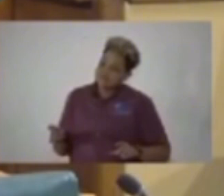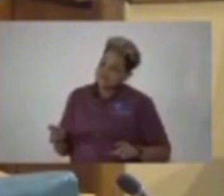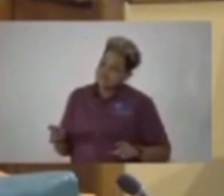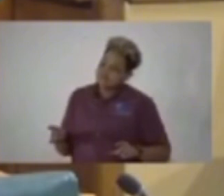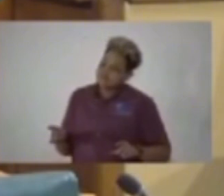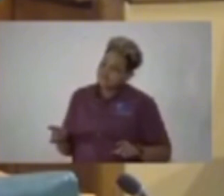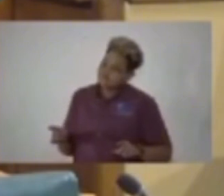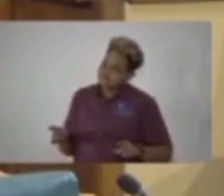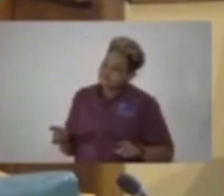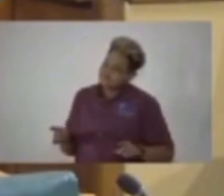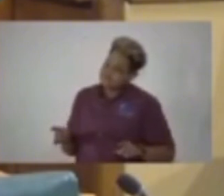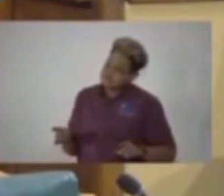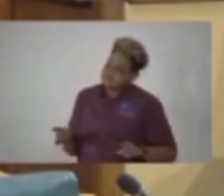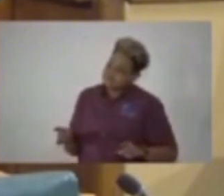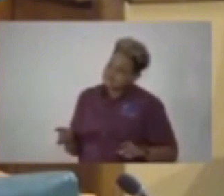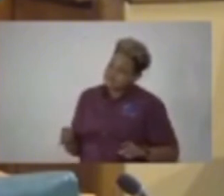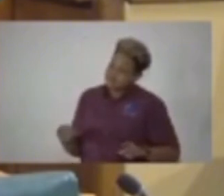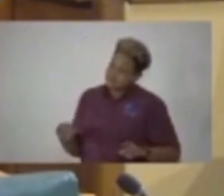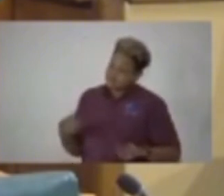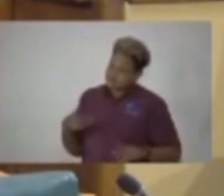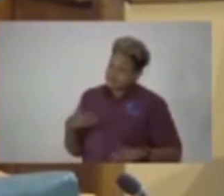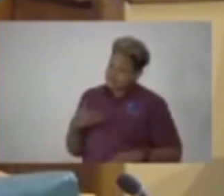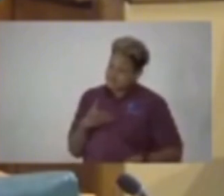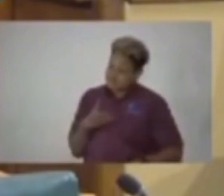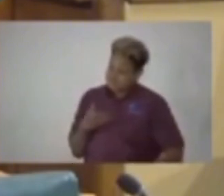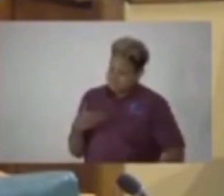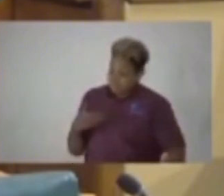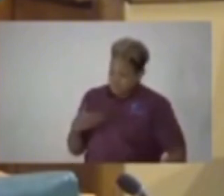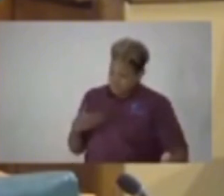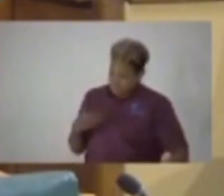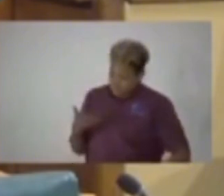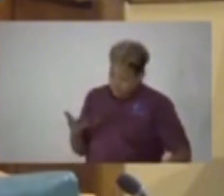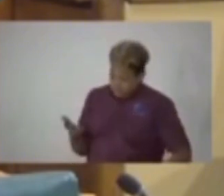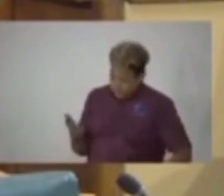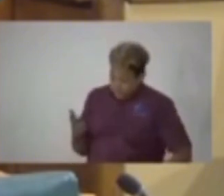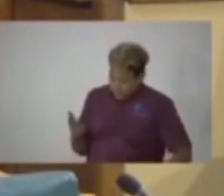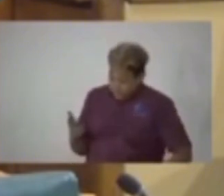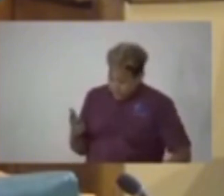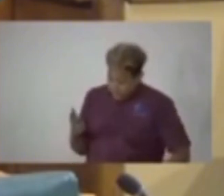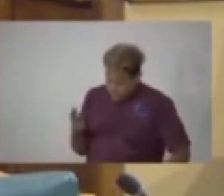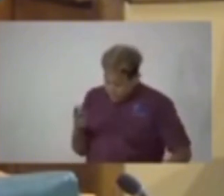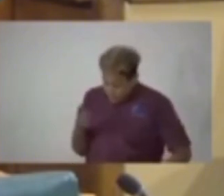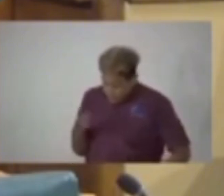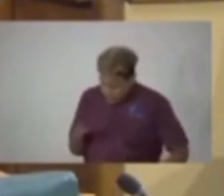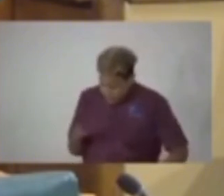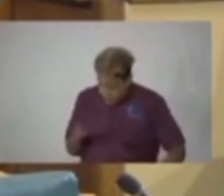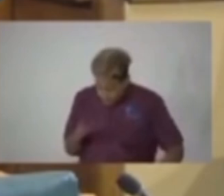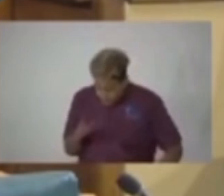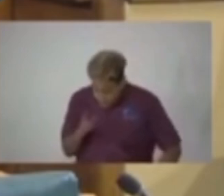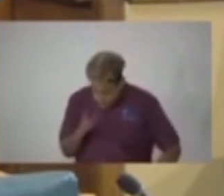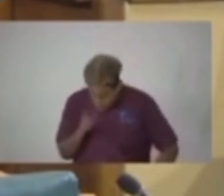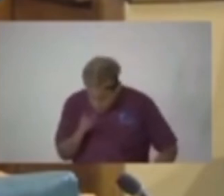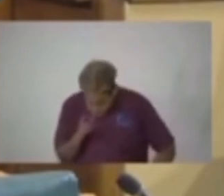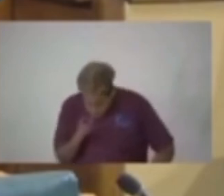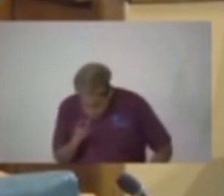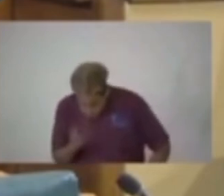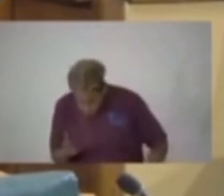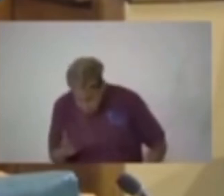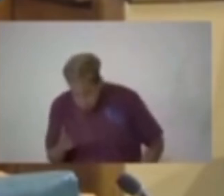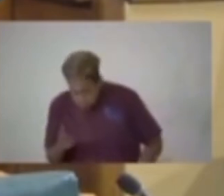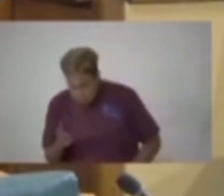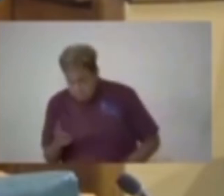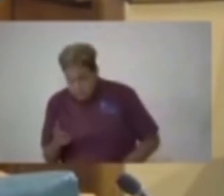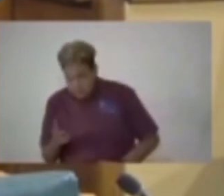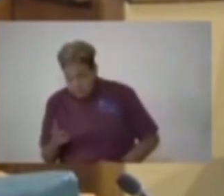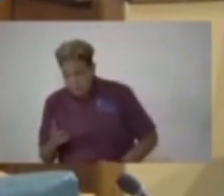in the House. It has not been shown today. So that is the reason why the devil at them is saying to me, and I told you today that why I'm saying this. That